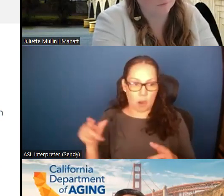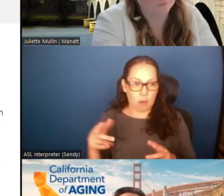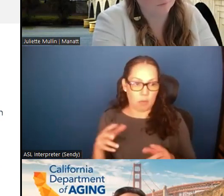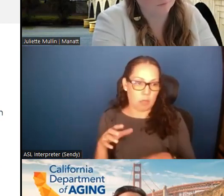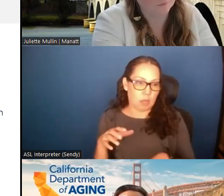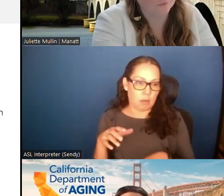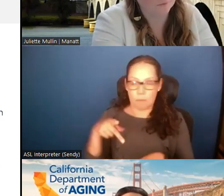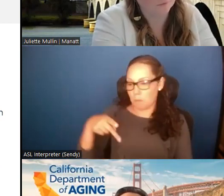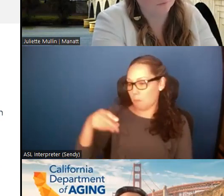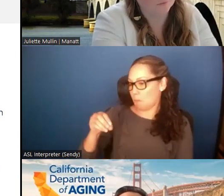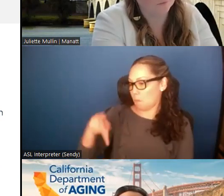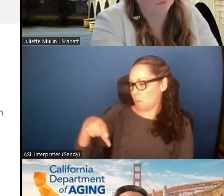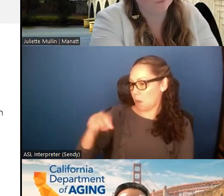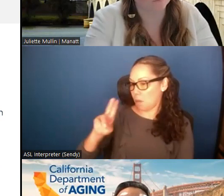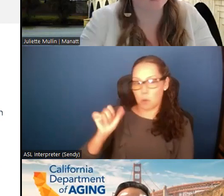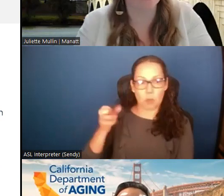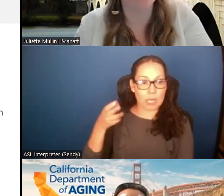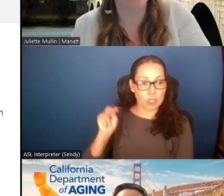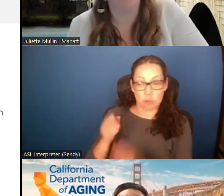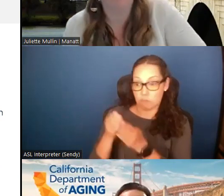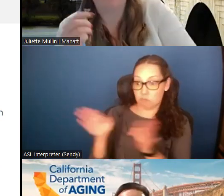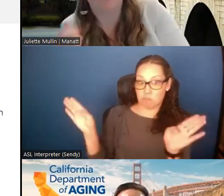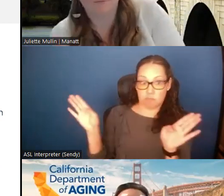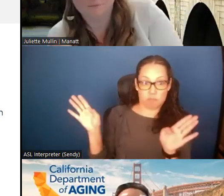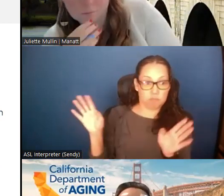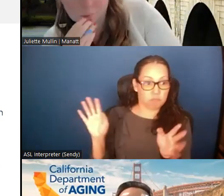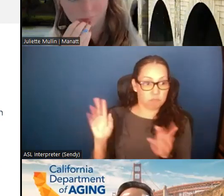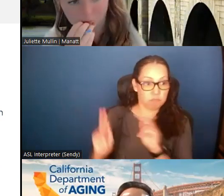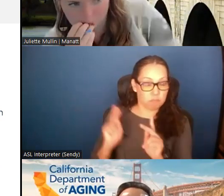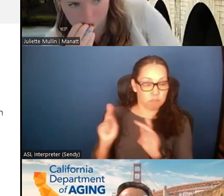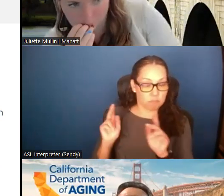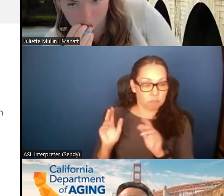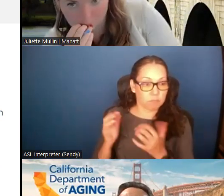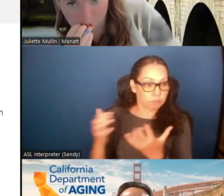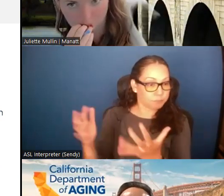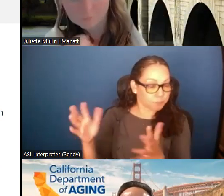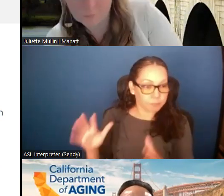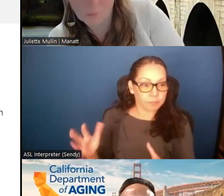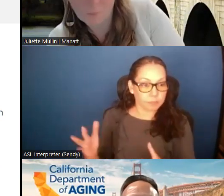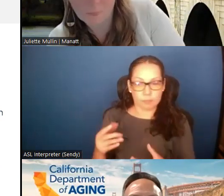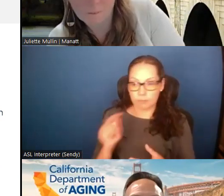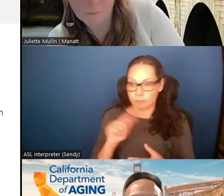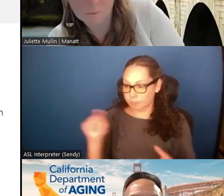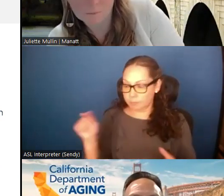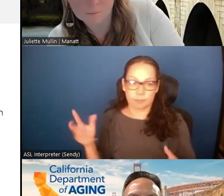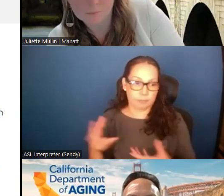see that process. And maybe that's something public health can provide to us, and then we can then do some website.